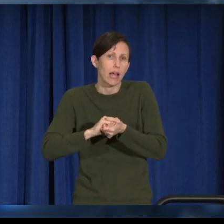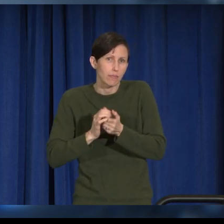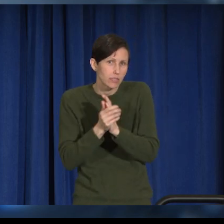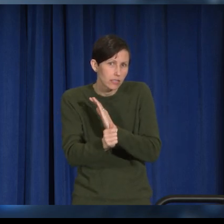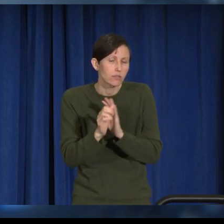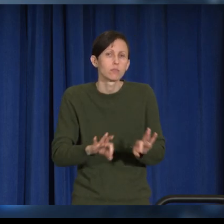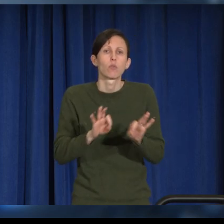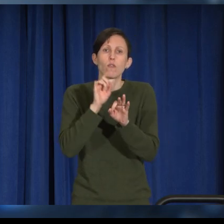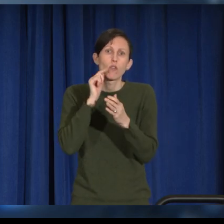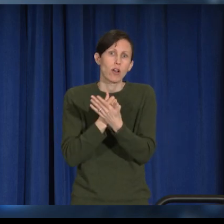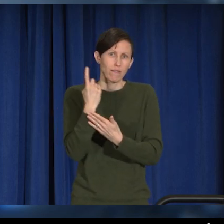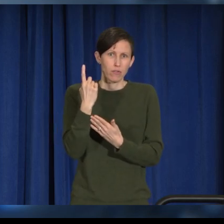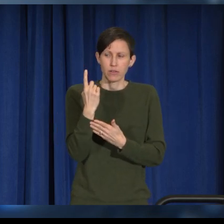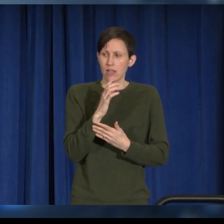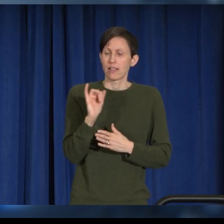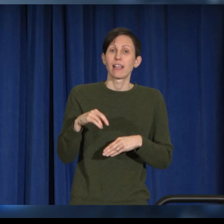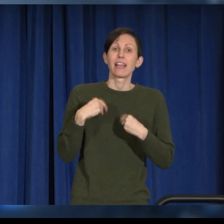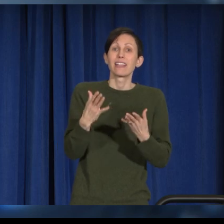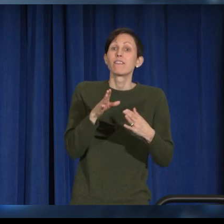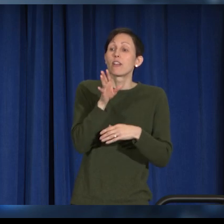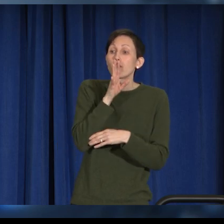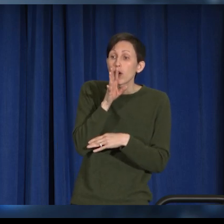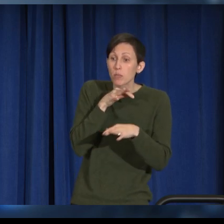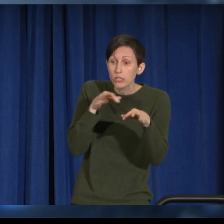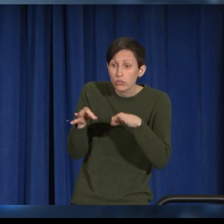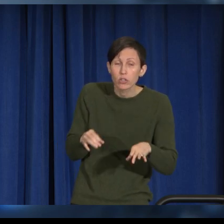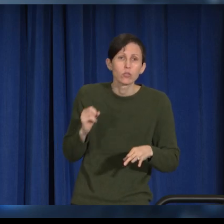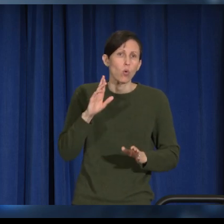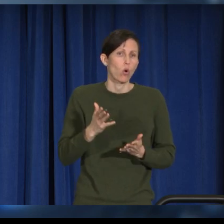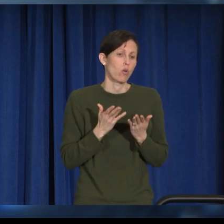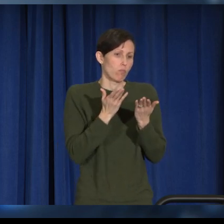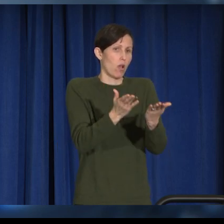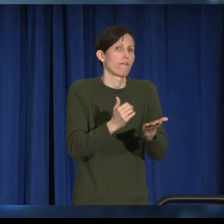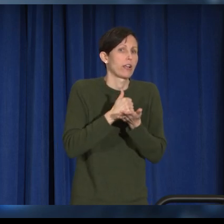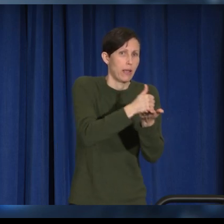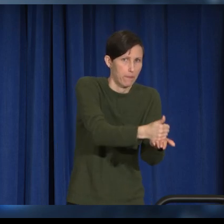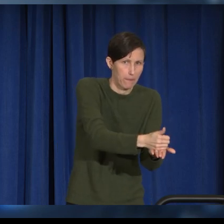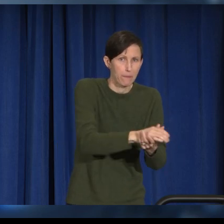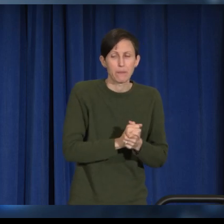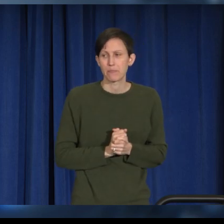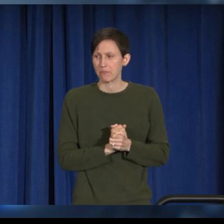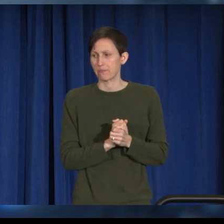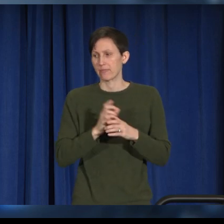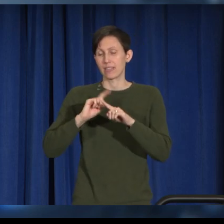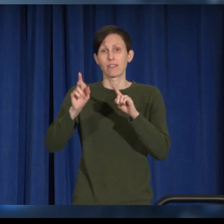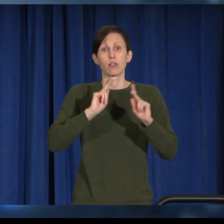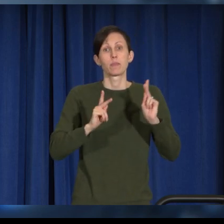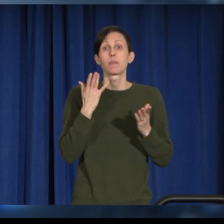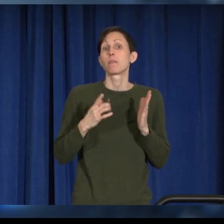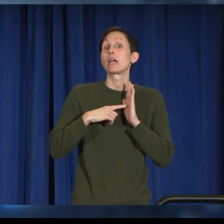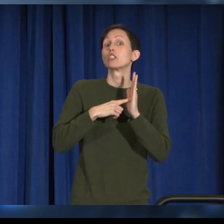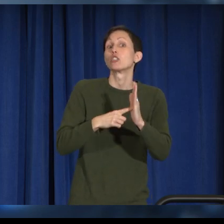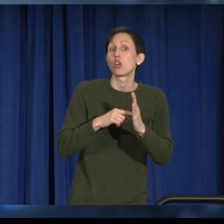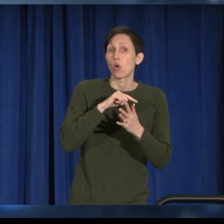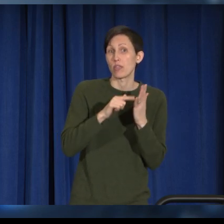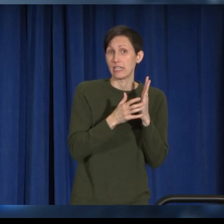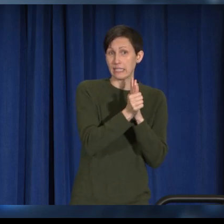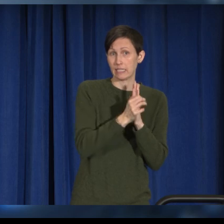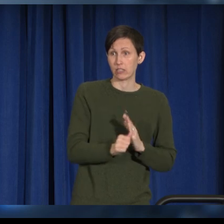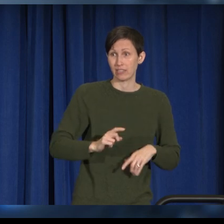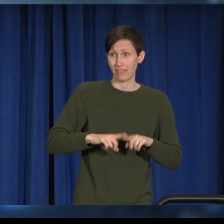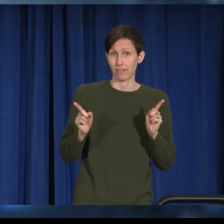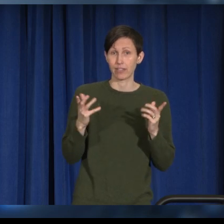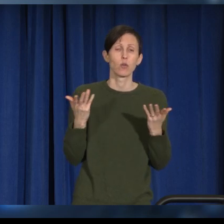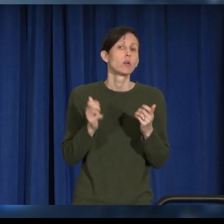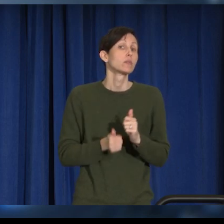everyone to learn, like giving verbal instructions or offering help to others. Different people might show these skills differently, but what's